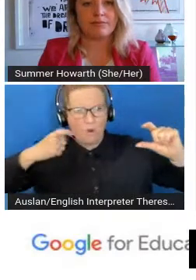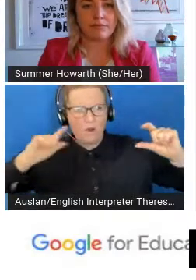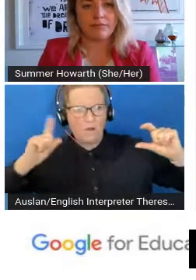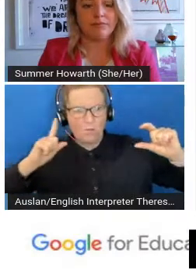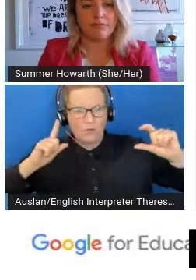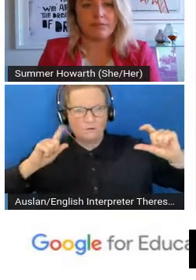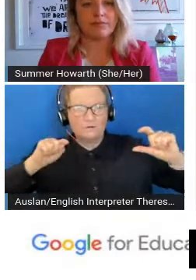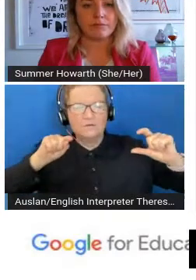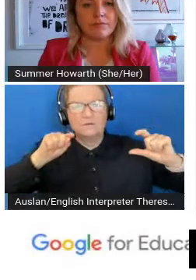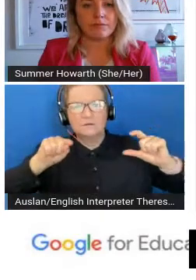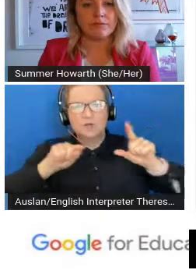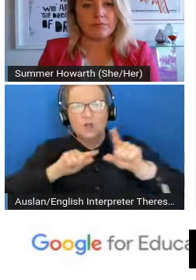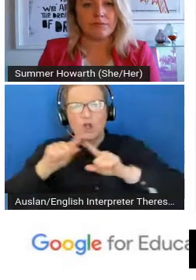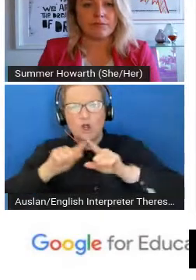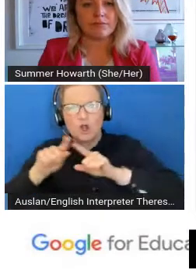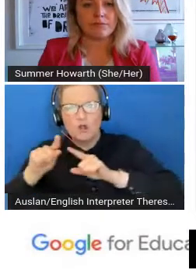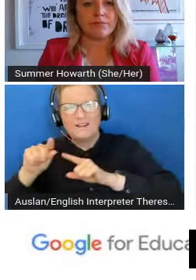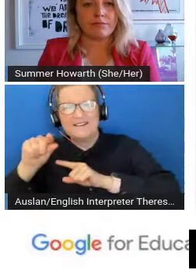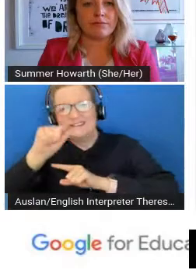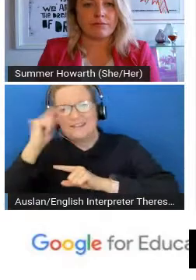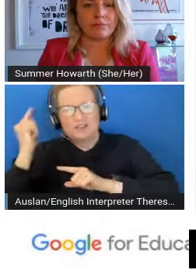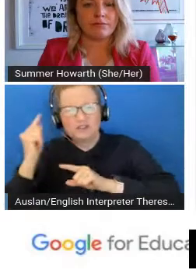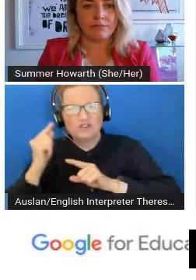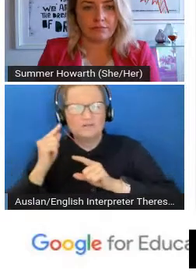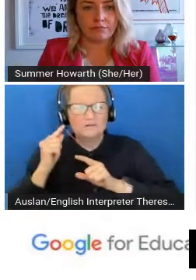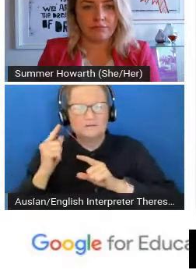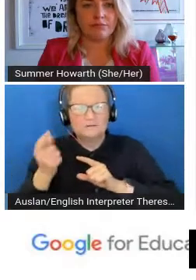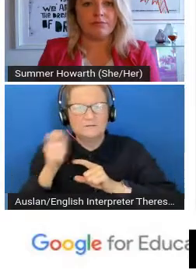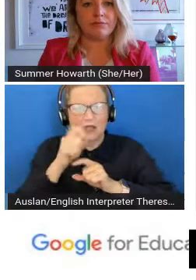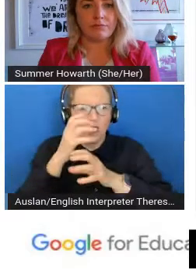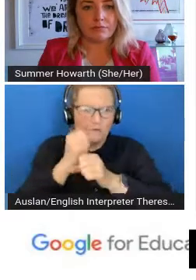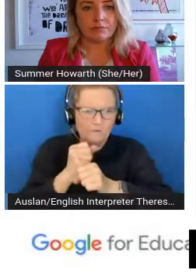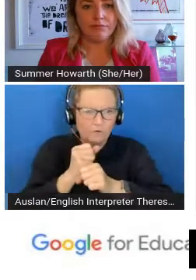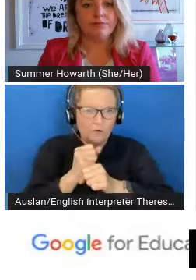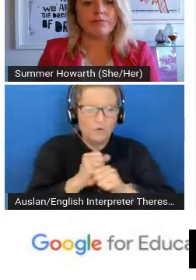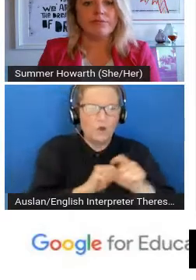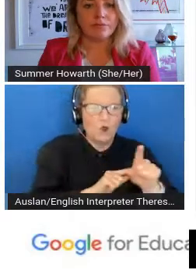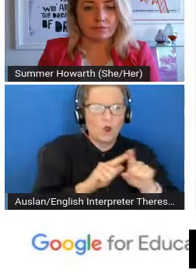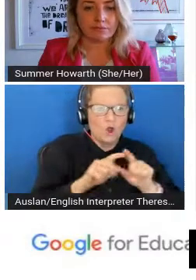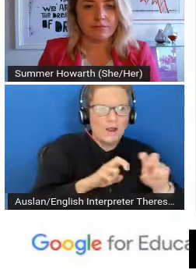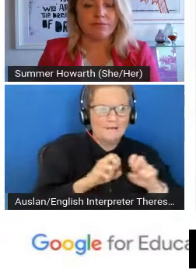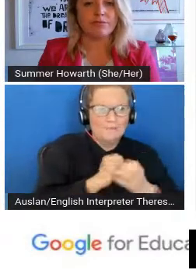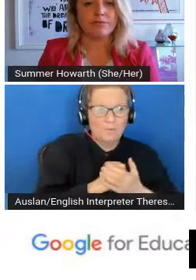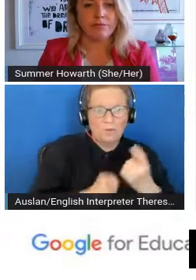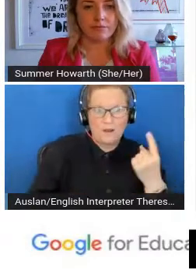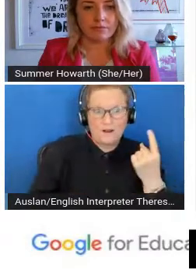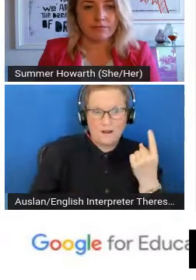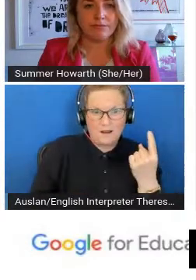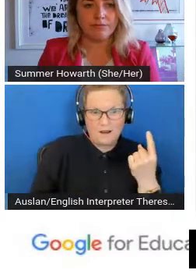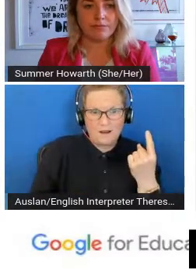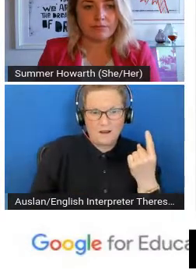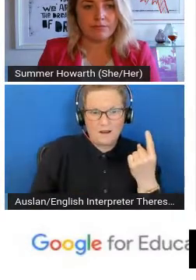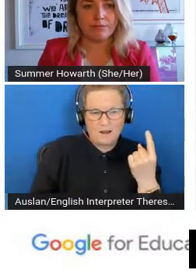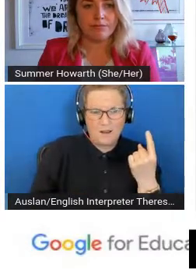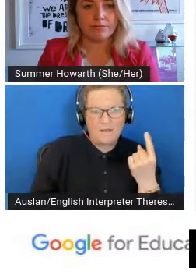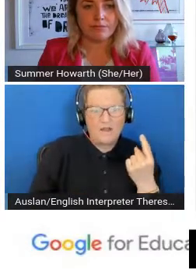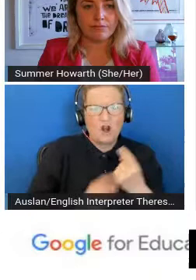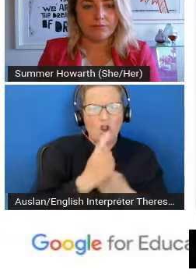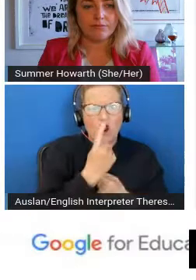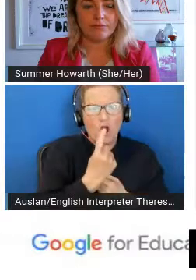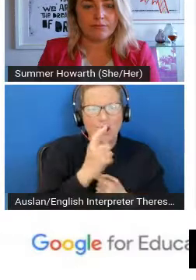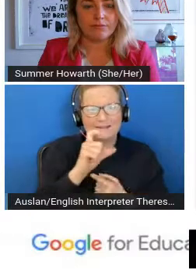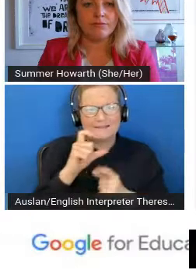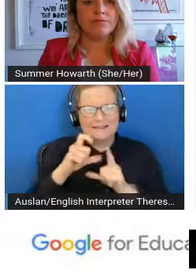What are those learning intention success criteria? And then learning activity 1, and then ICDR. So is it